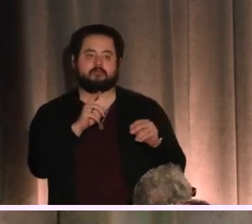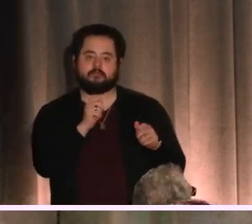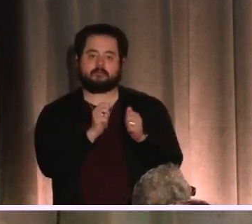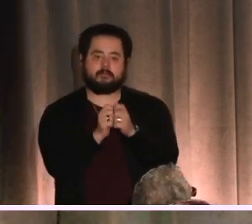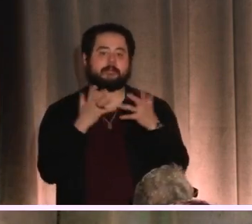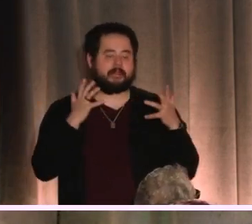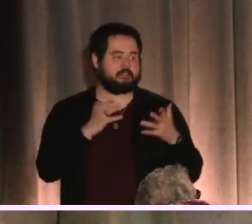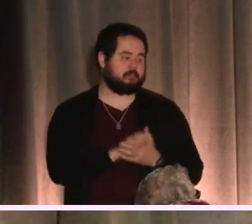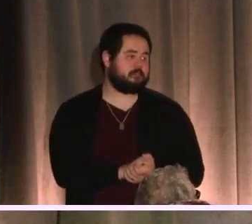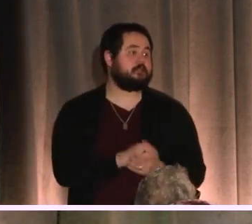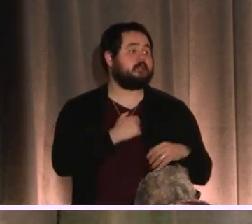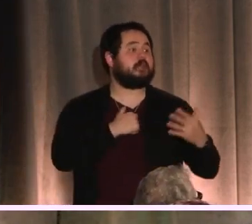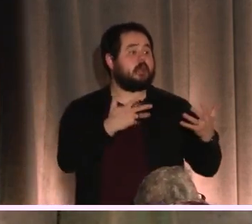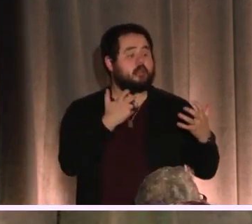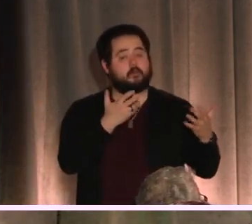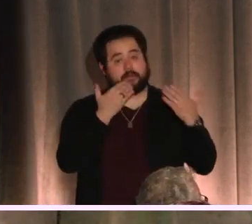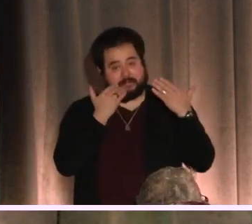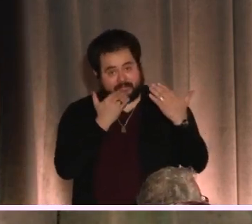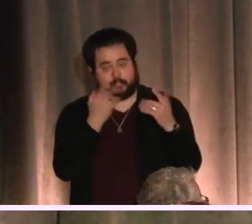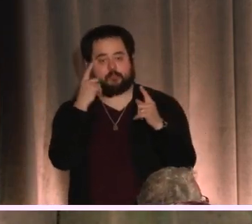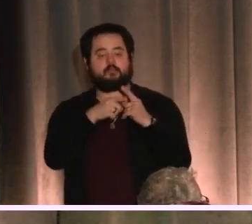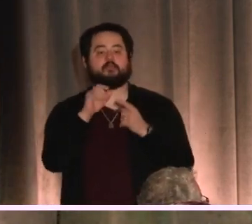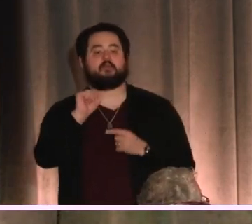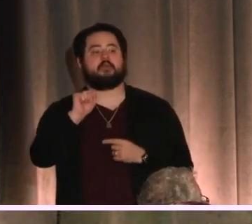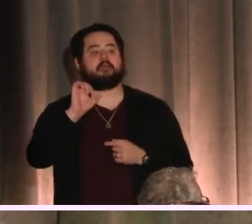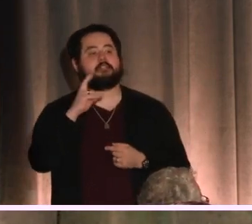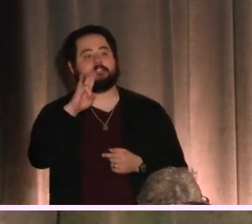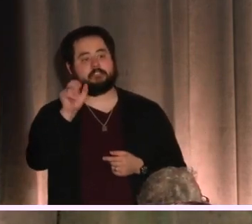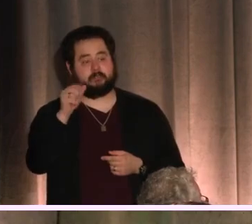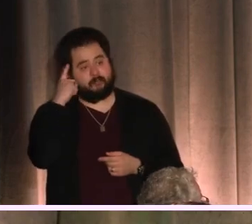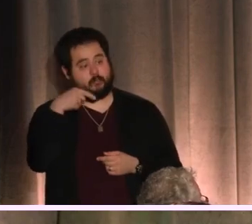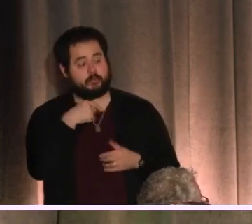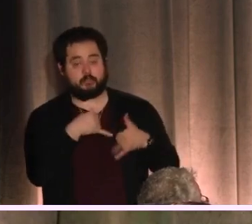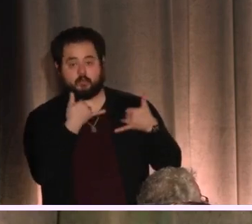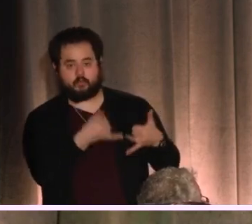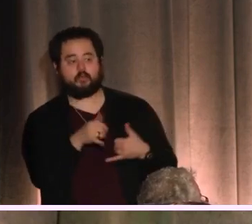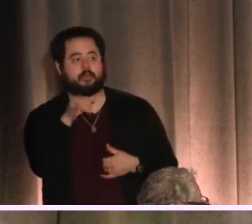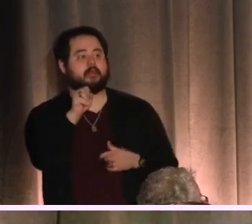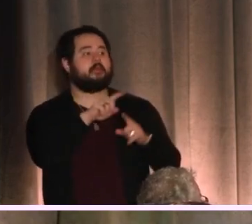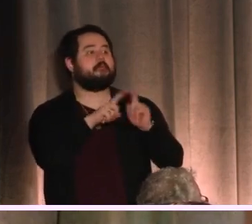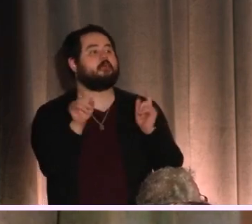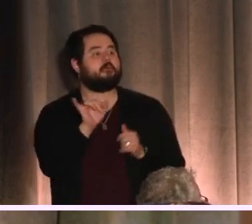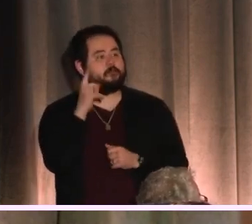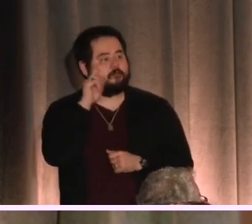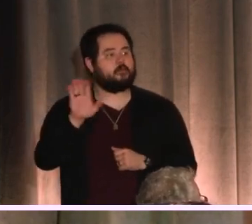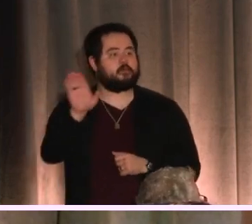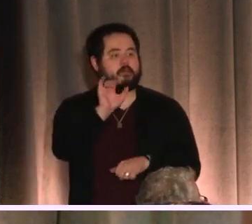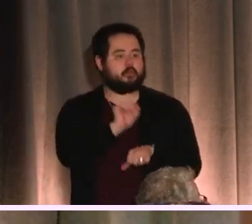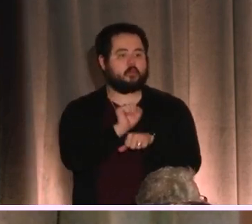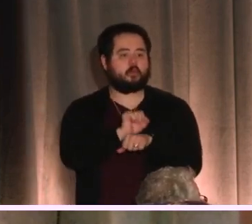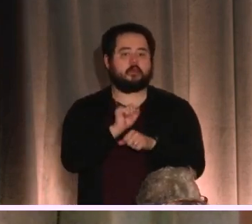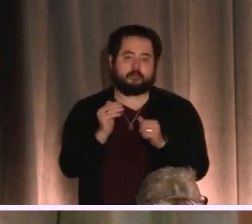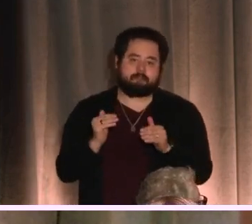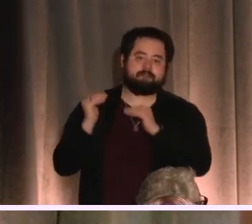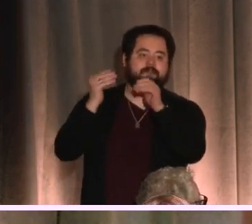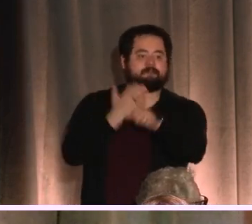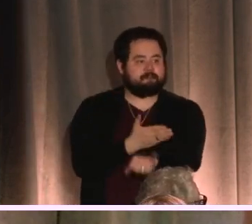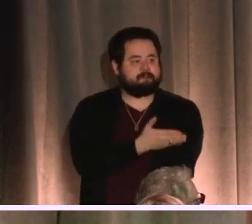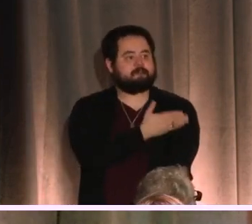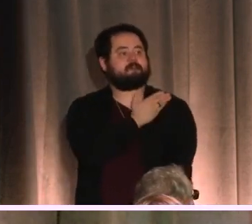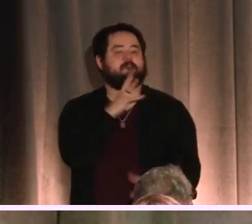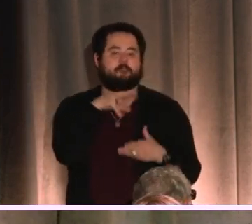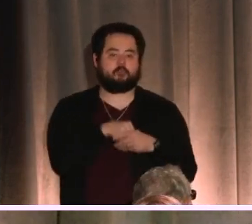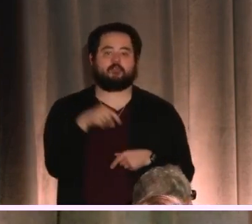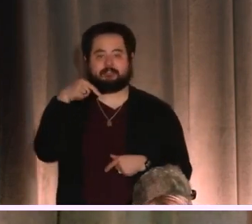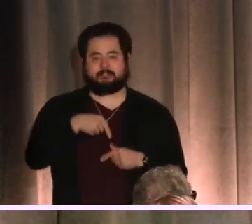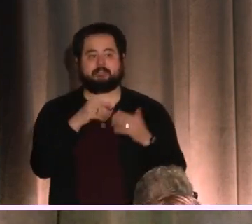special thank you to Achieva, not only for this award, but for their work in advancing inclusion for this community. I